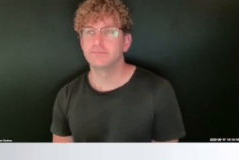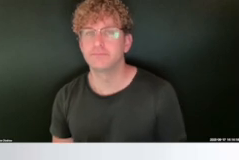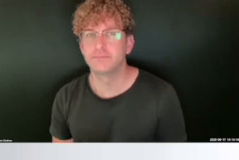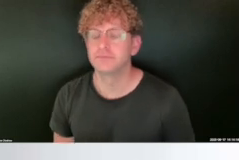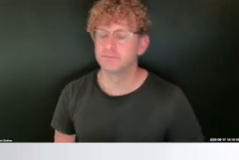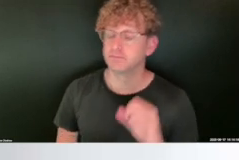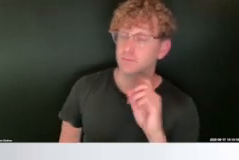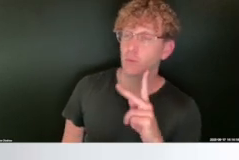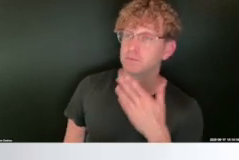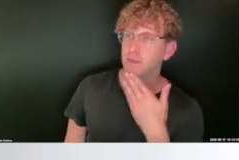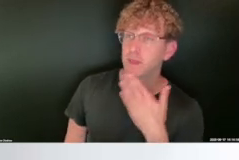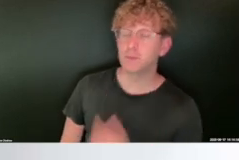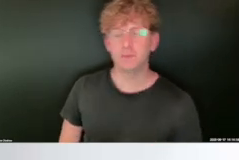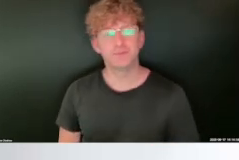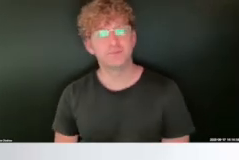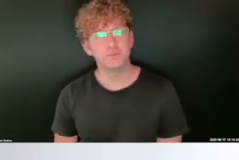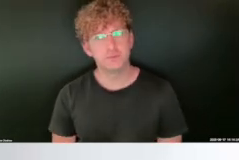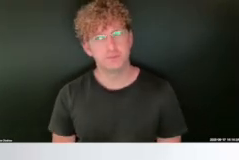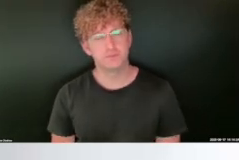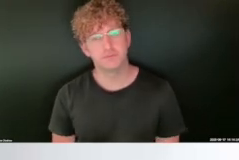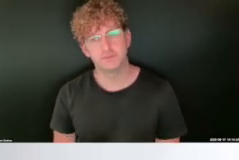Okay, thank you.